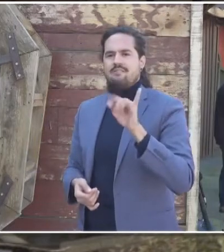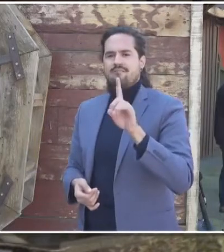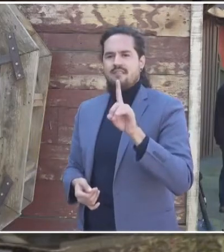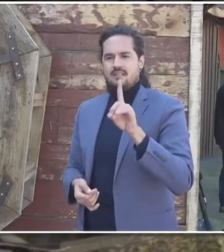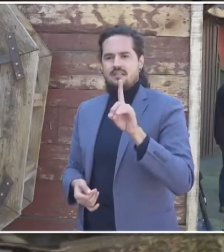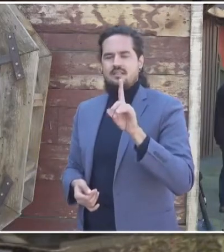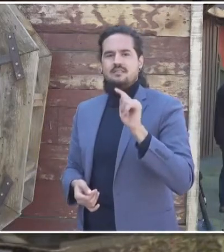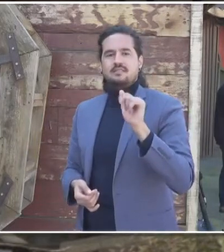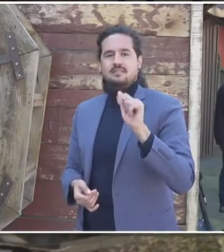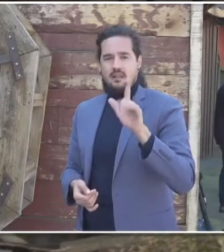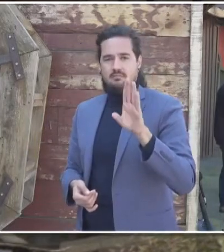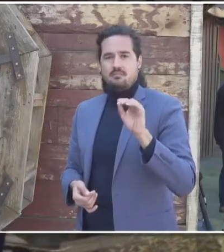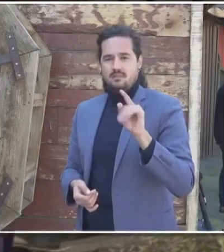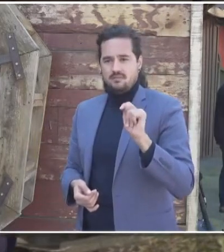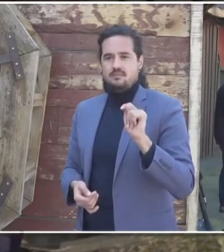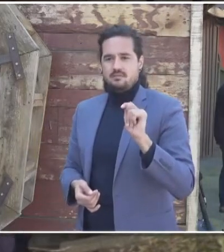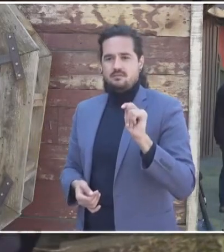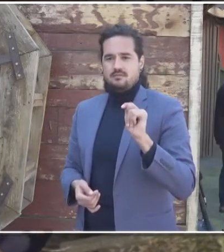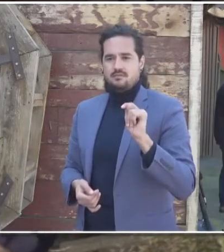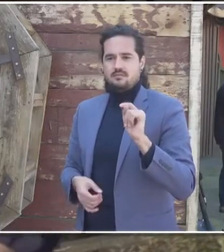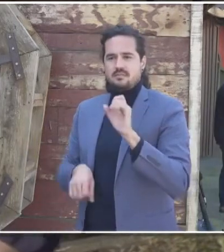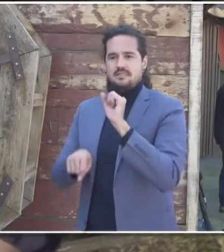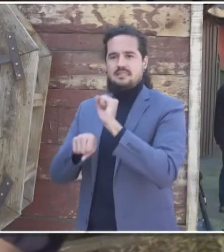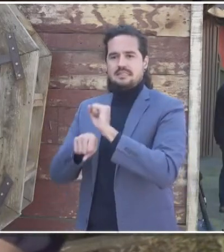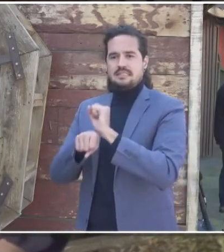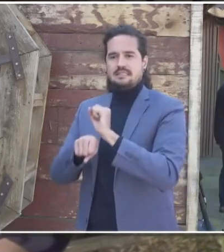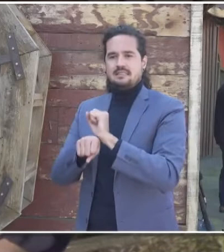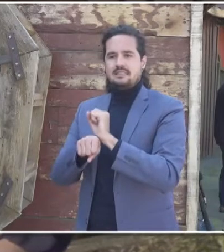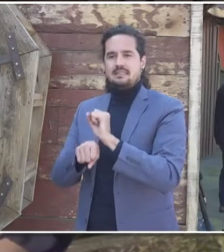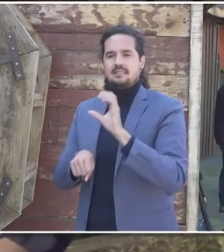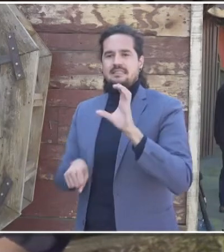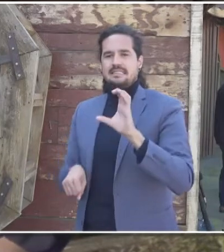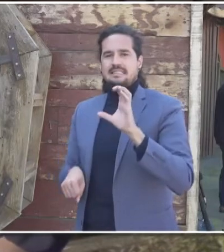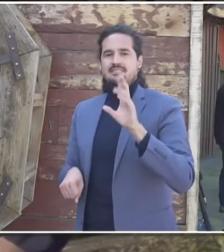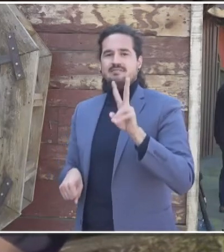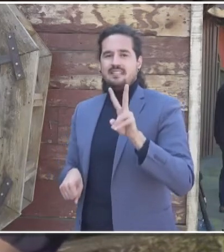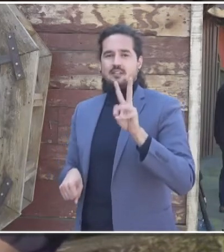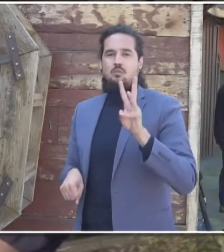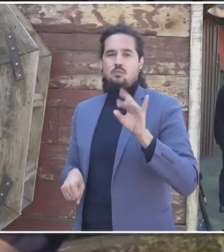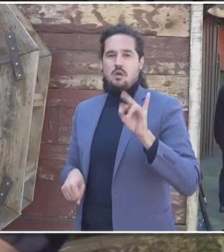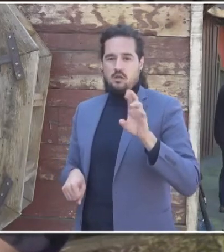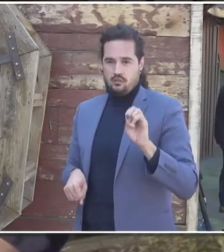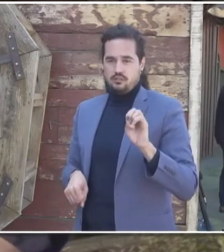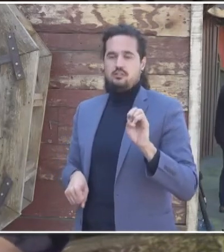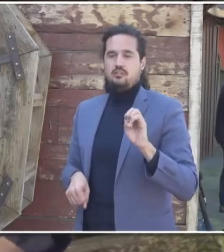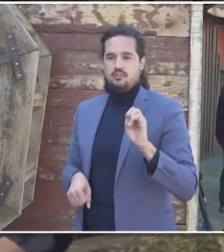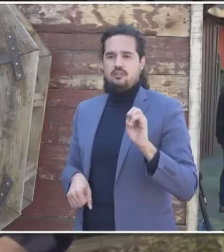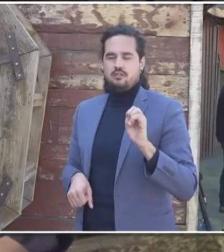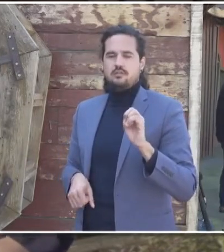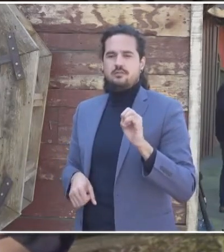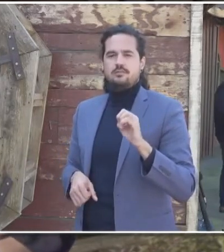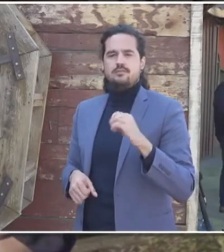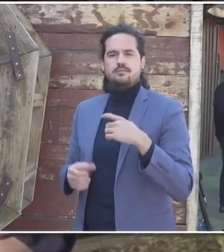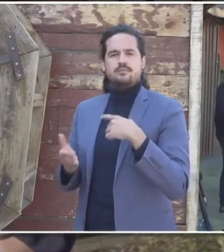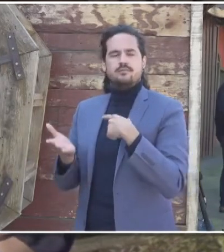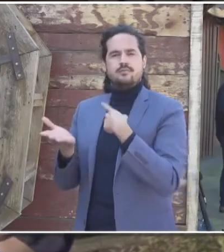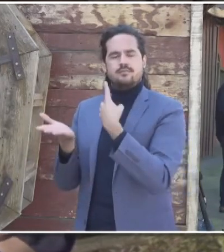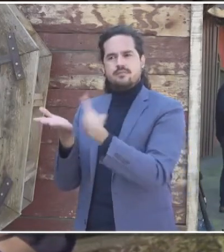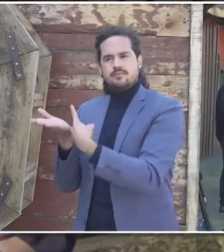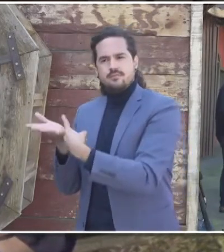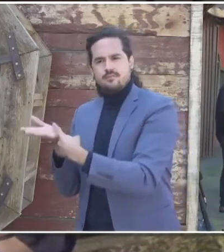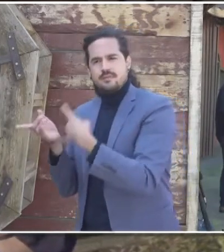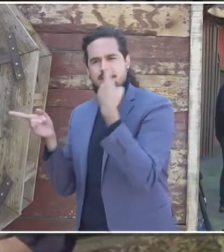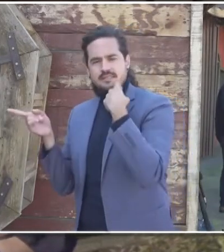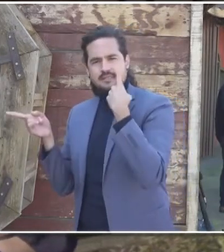morning that I was coming to see you, that you'd be in town, he was very upset with you. He used a lot of words that begin with F, and they weren't favorite. He